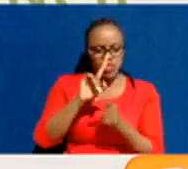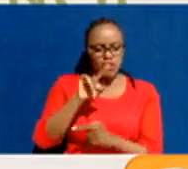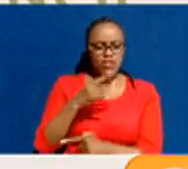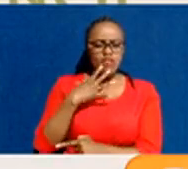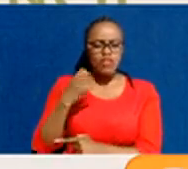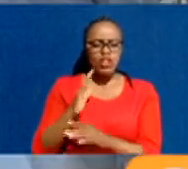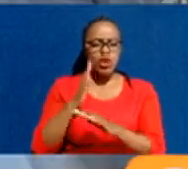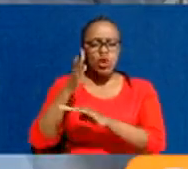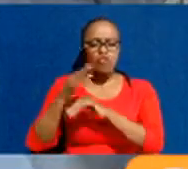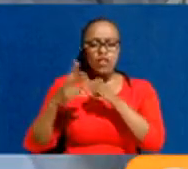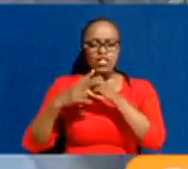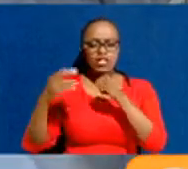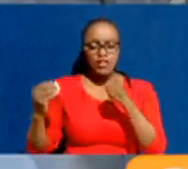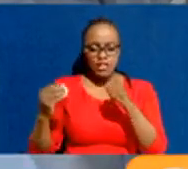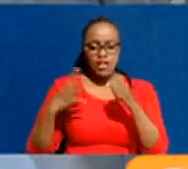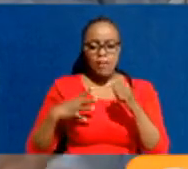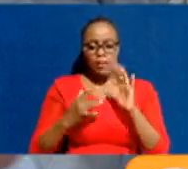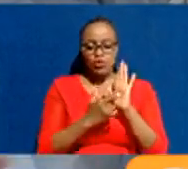and over 70 exhibitors.